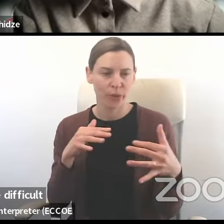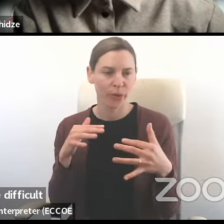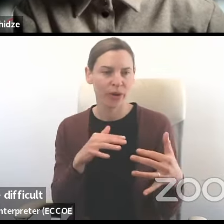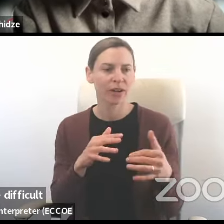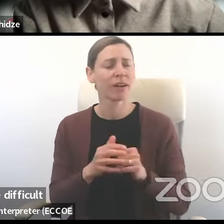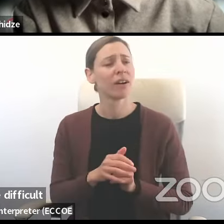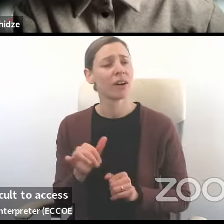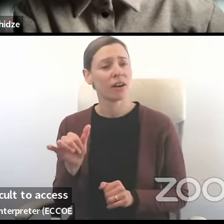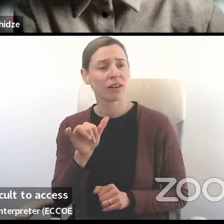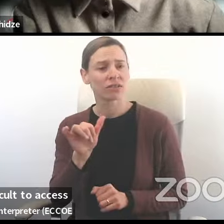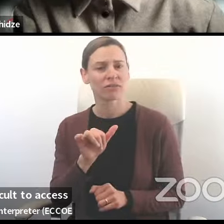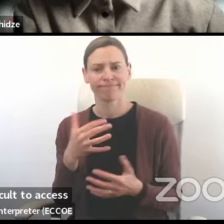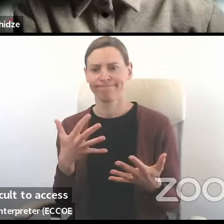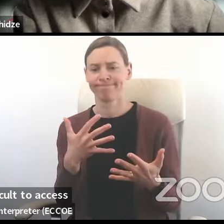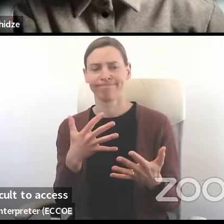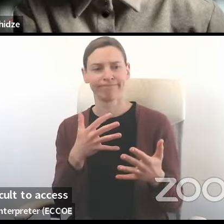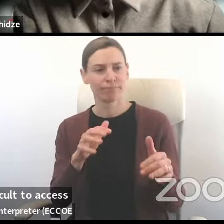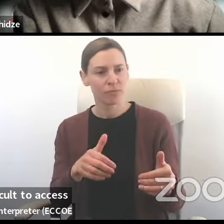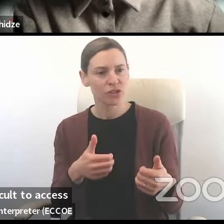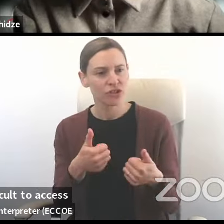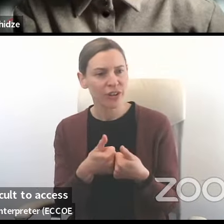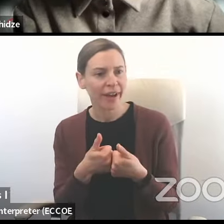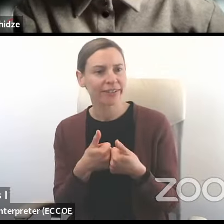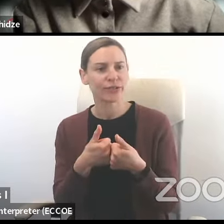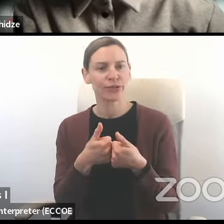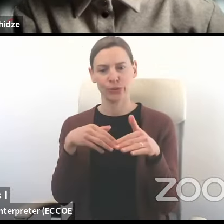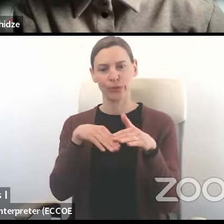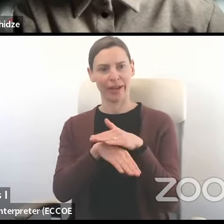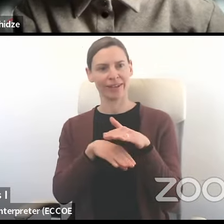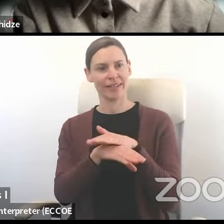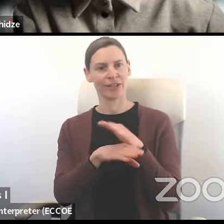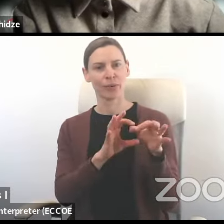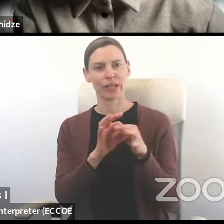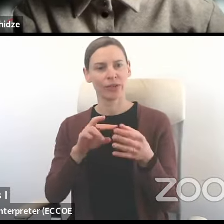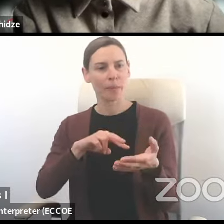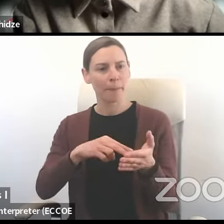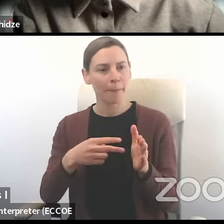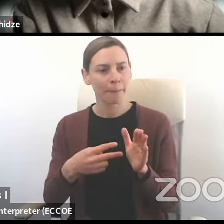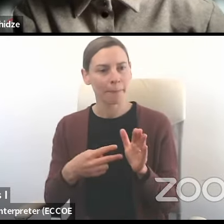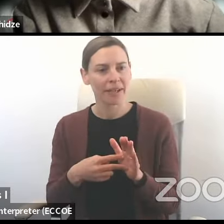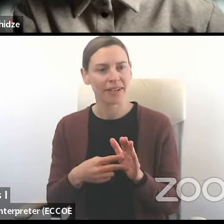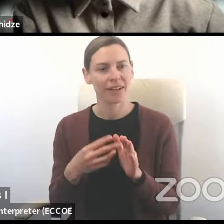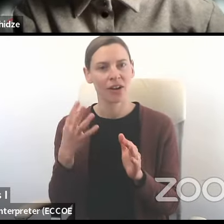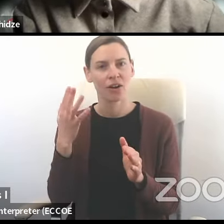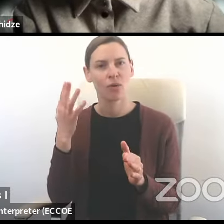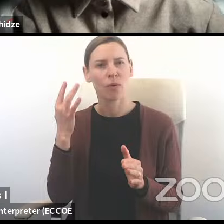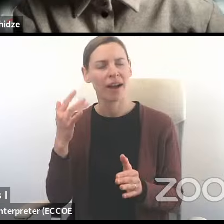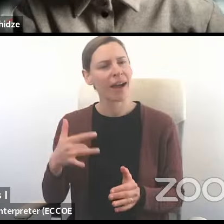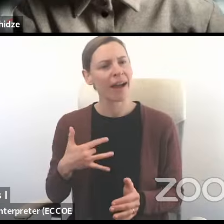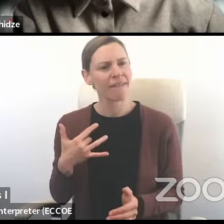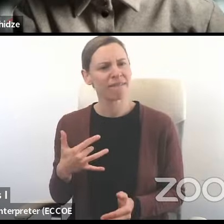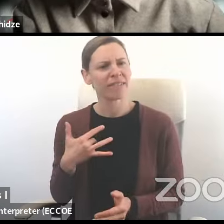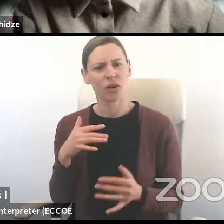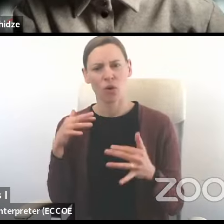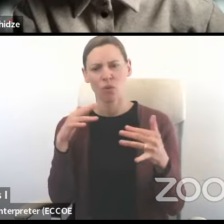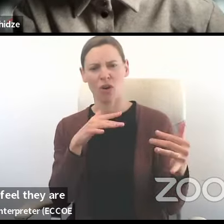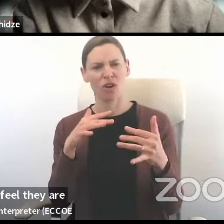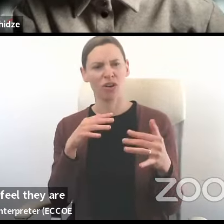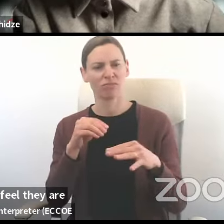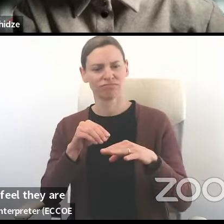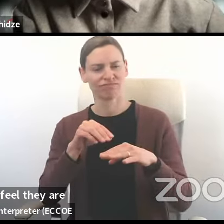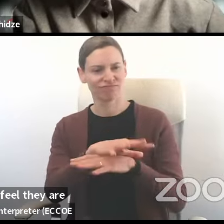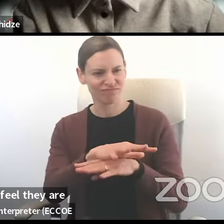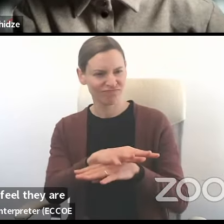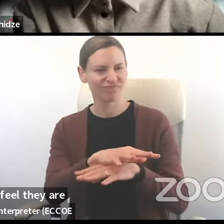meaningfully because, as I feel, they are poison by war for quite a